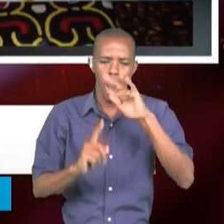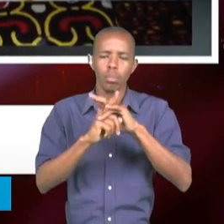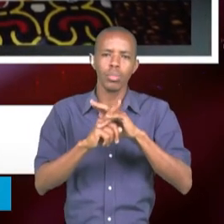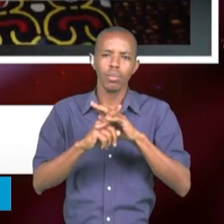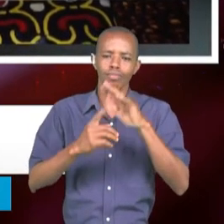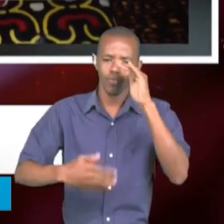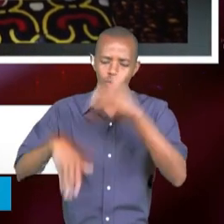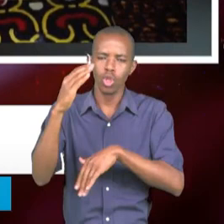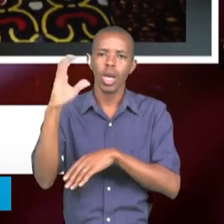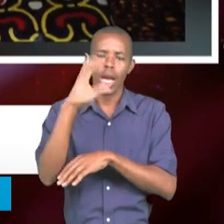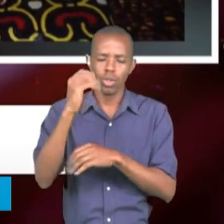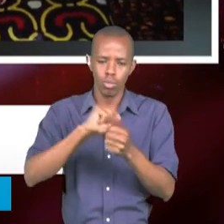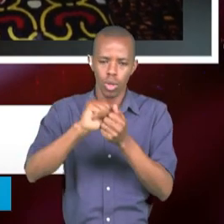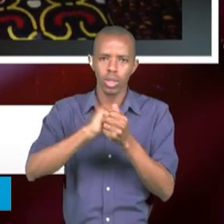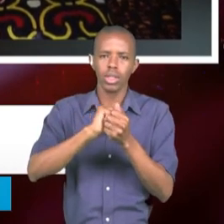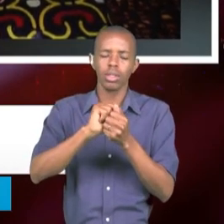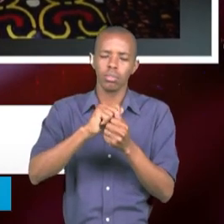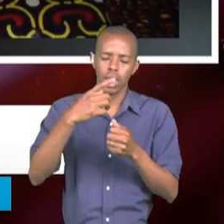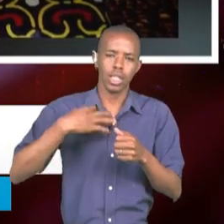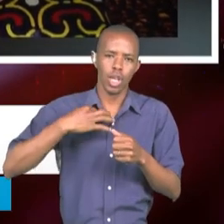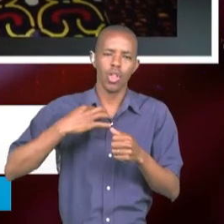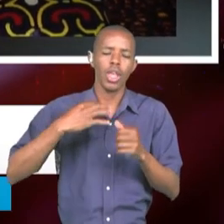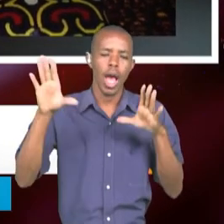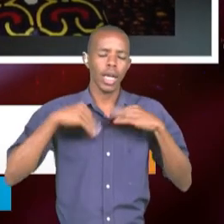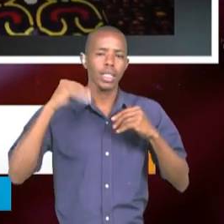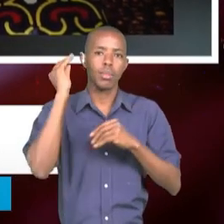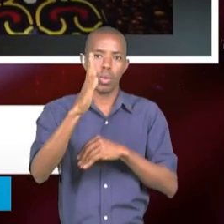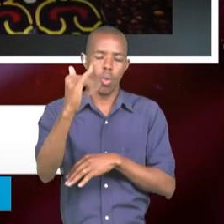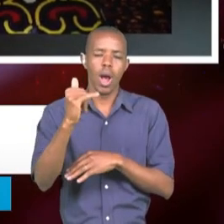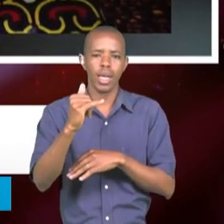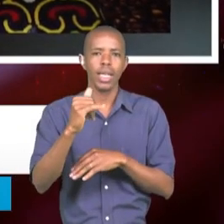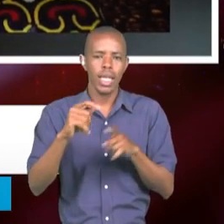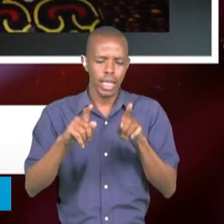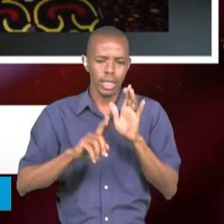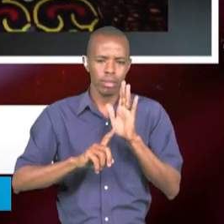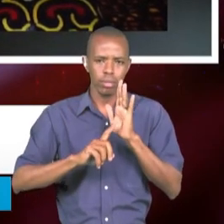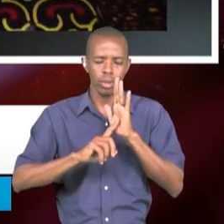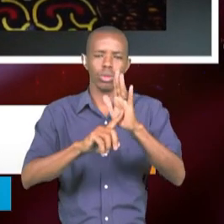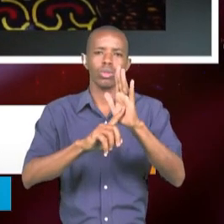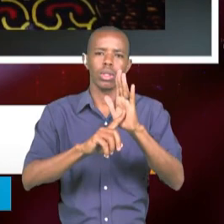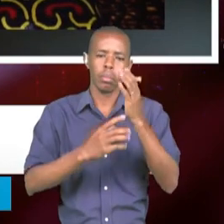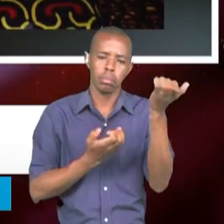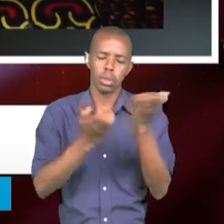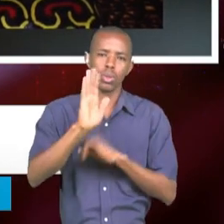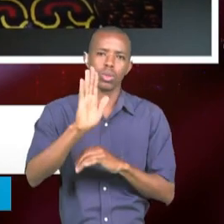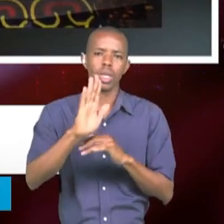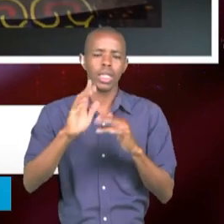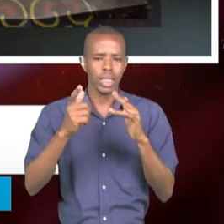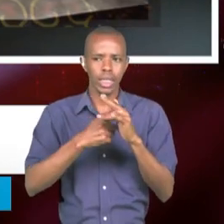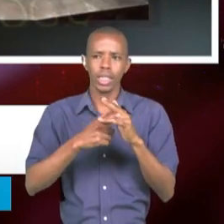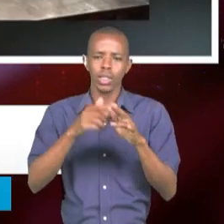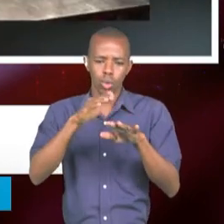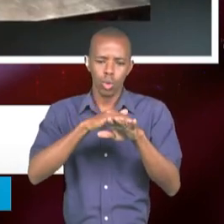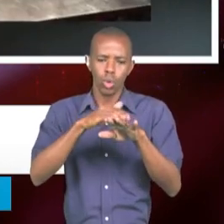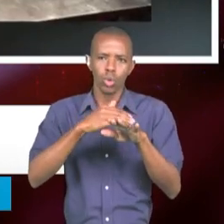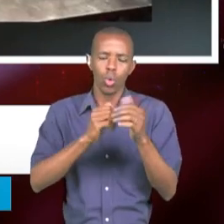client kukuoshea hizi nguo handful tao, atakubali because of the way you've presented your business. Yeah, start from there. Pole pole, buy your first